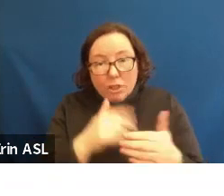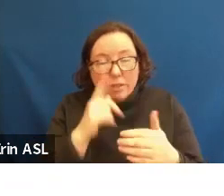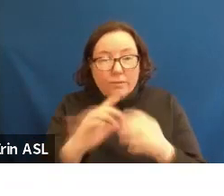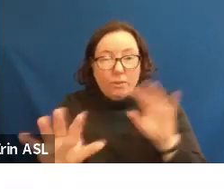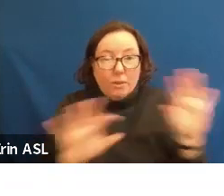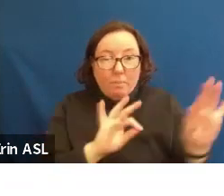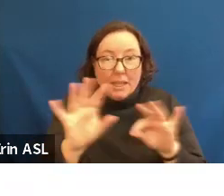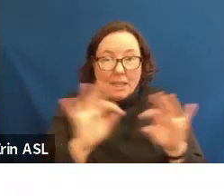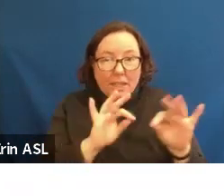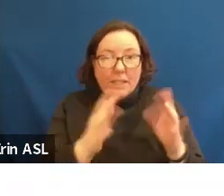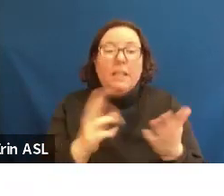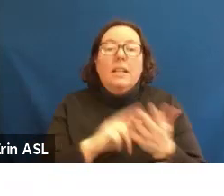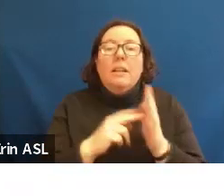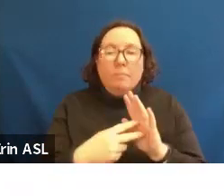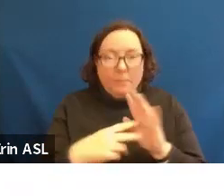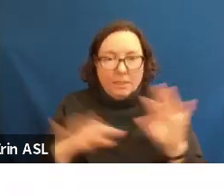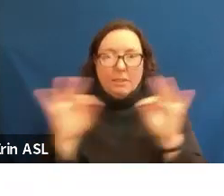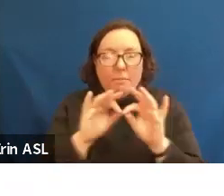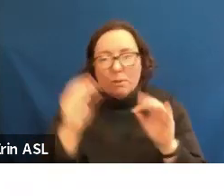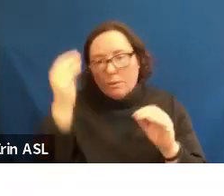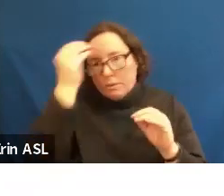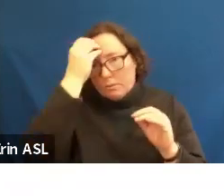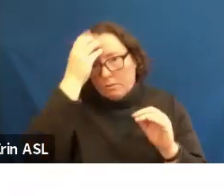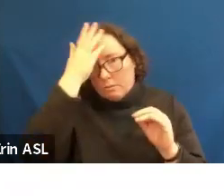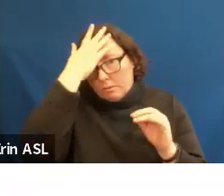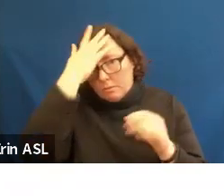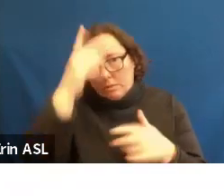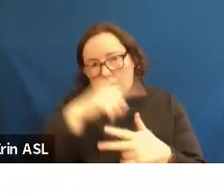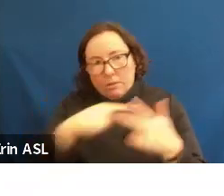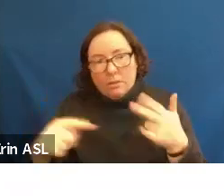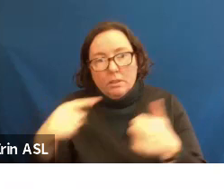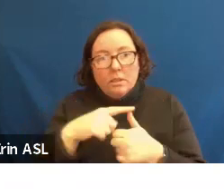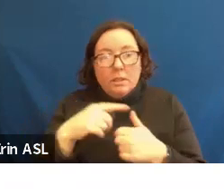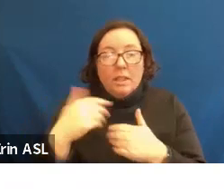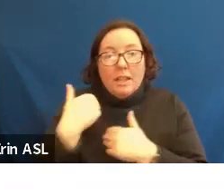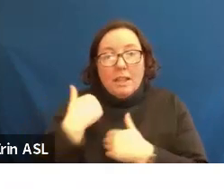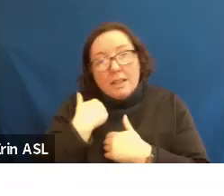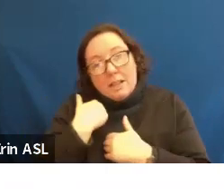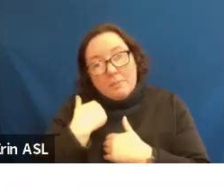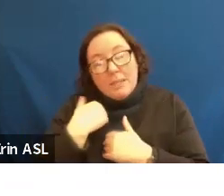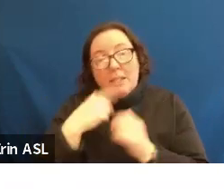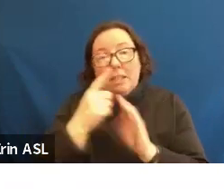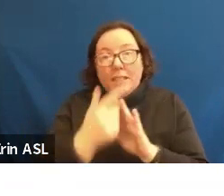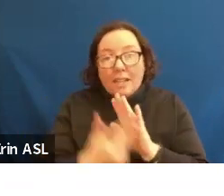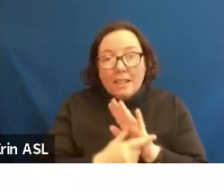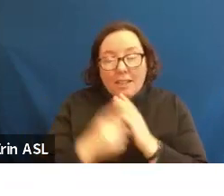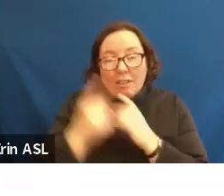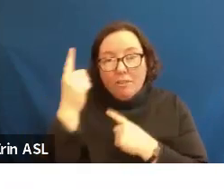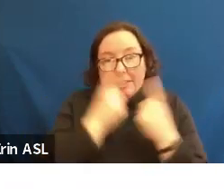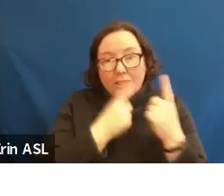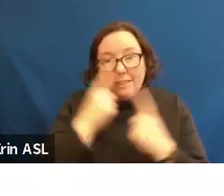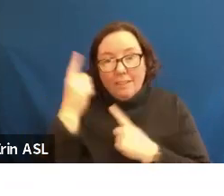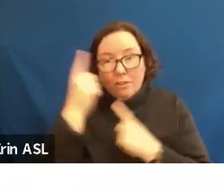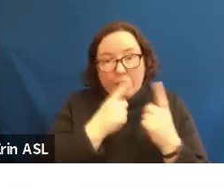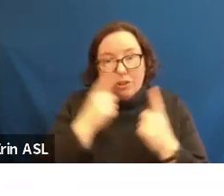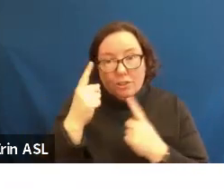appropriate, that we are certainly keeping in mind legal and liability considerations. And so